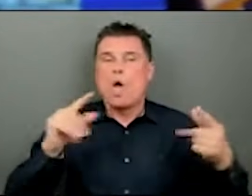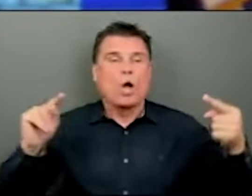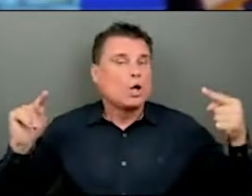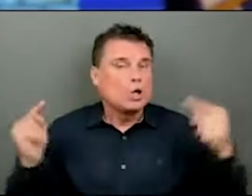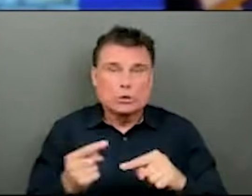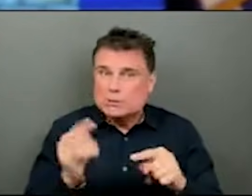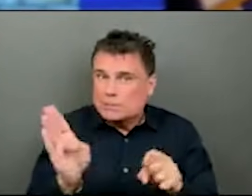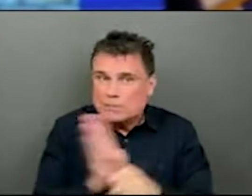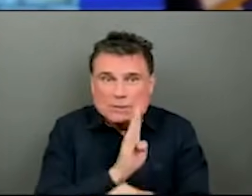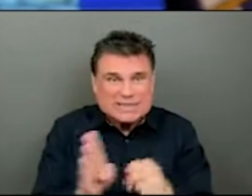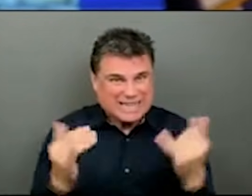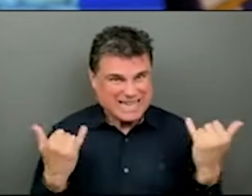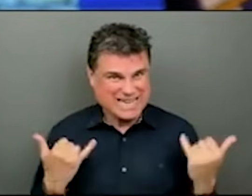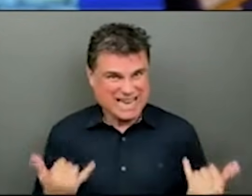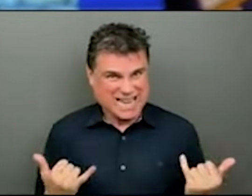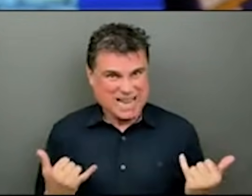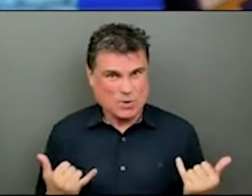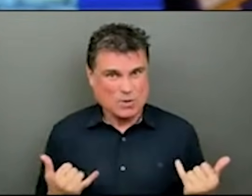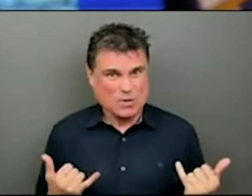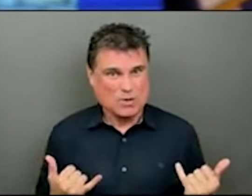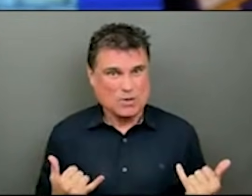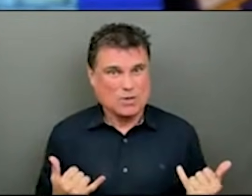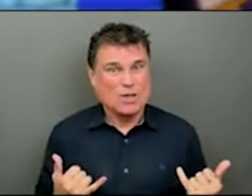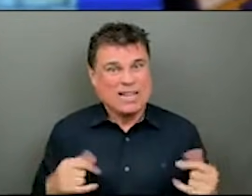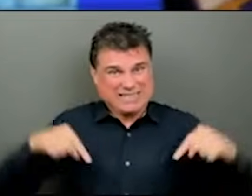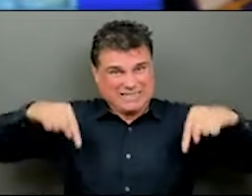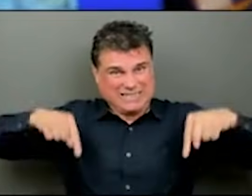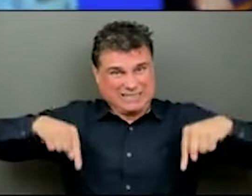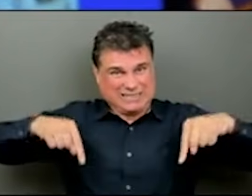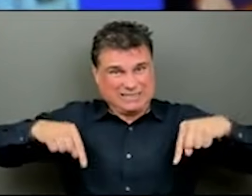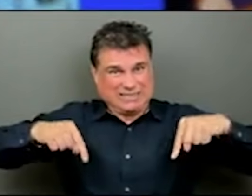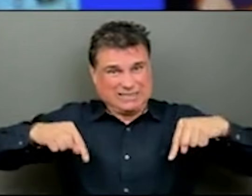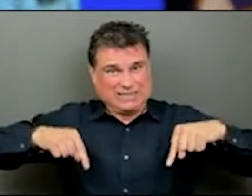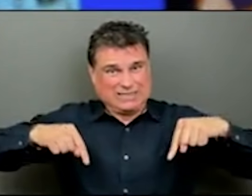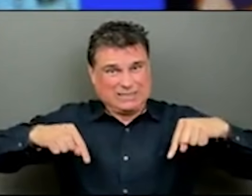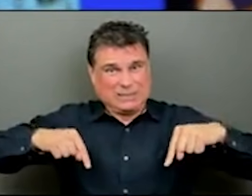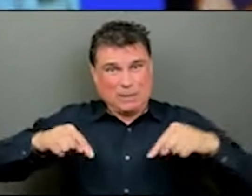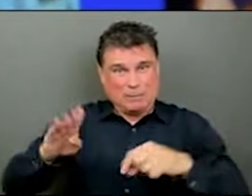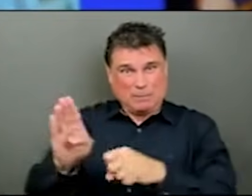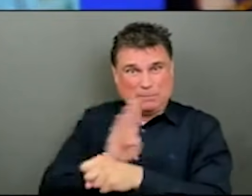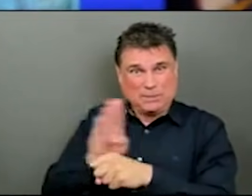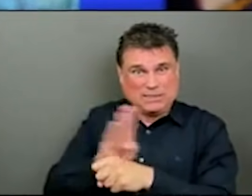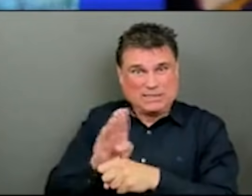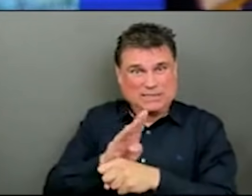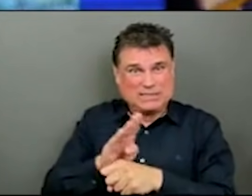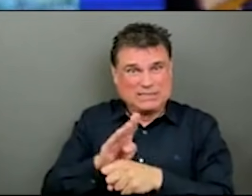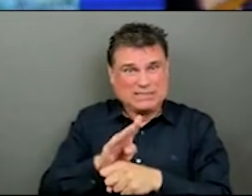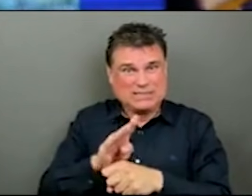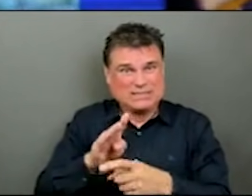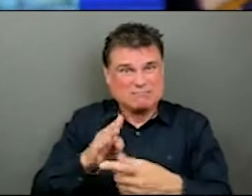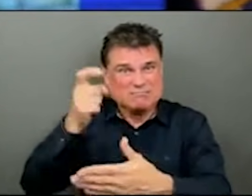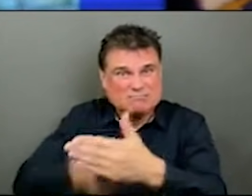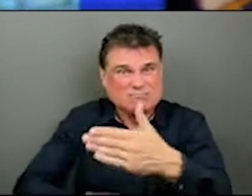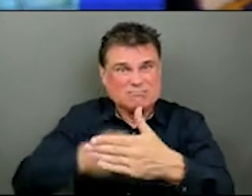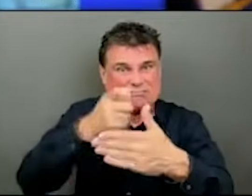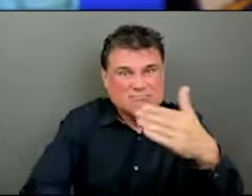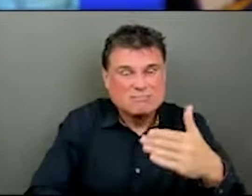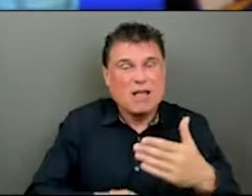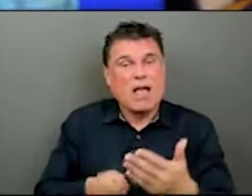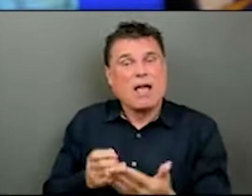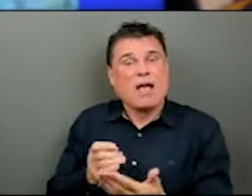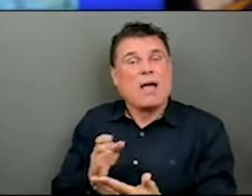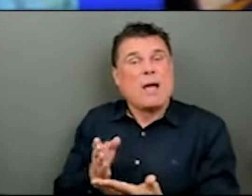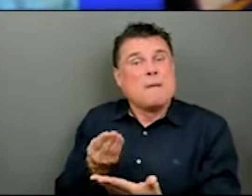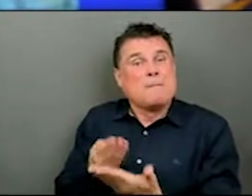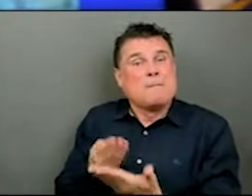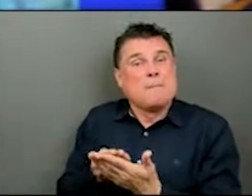a critical time in the pandemic, with additional costs. So we're going to find the resources. The resources are not the issue. It's the delivery of the